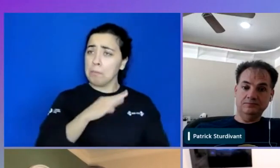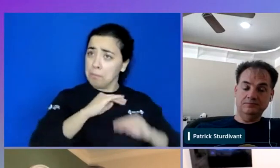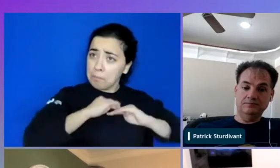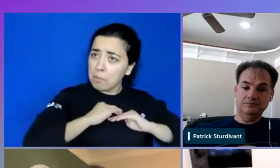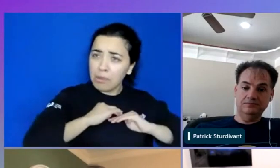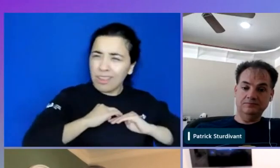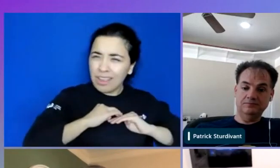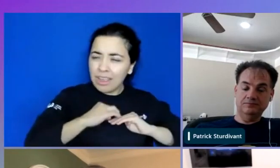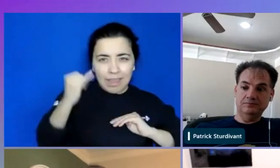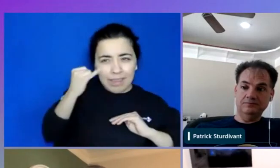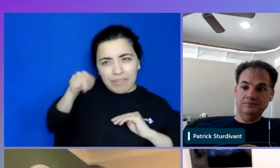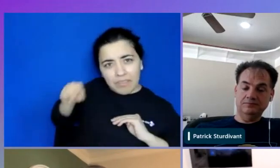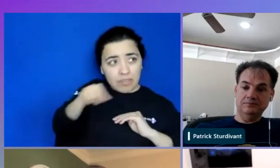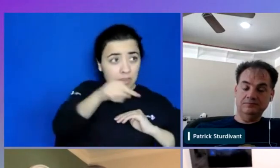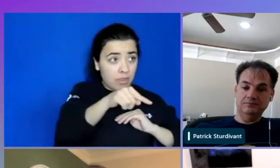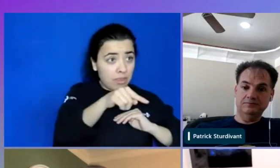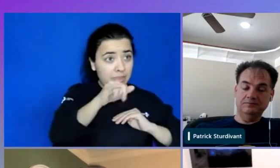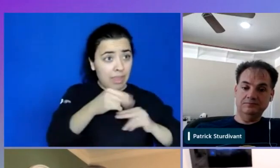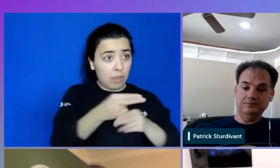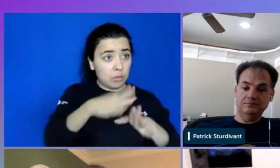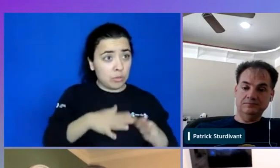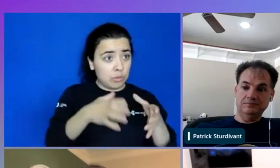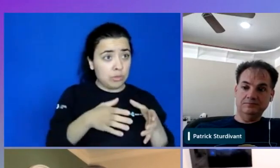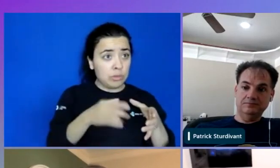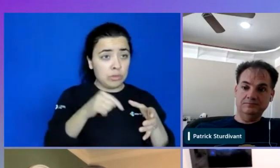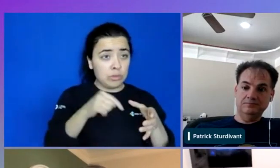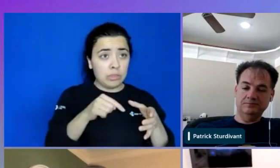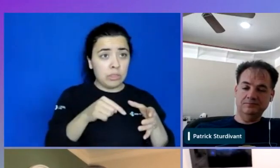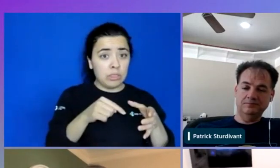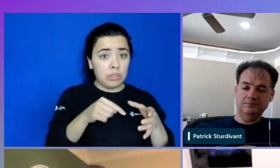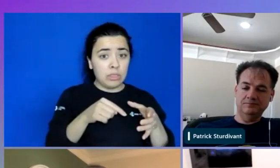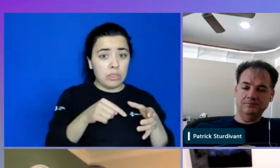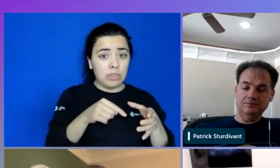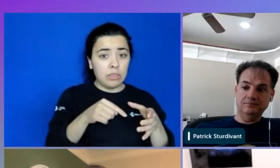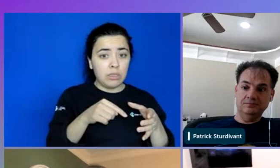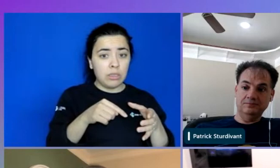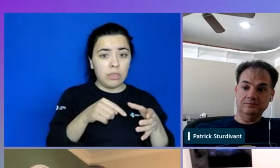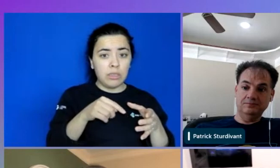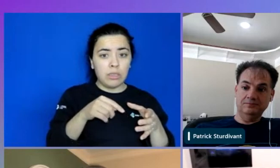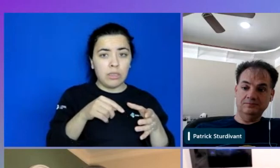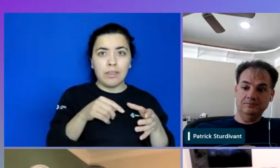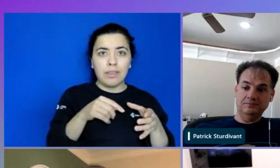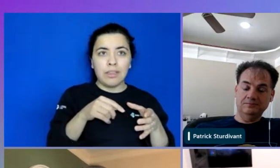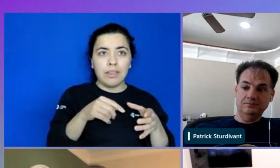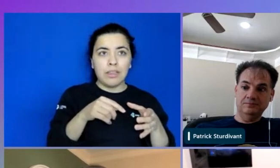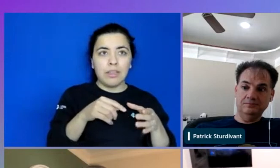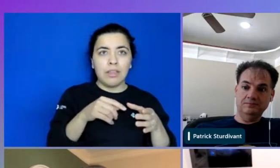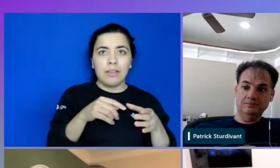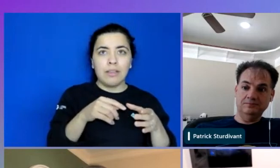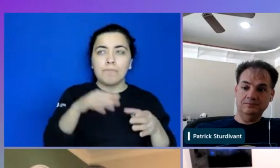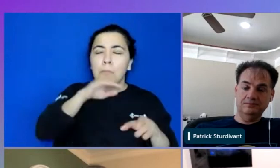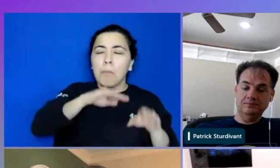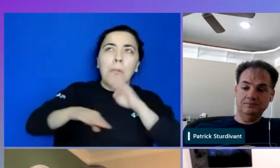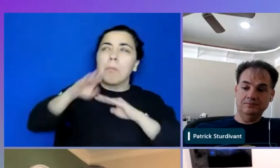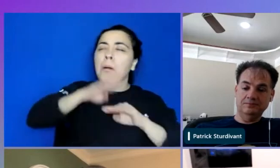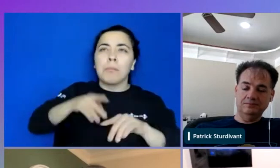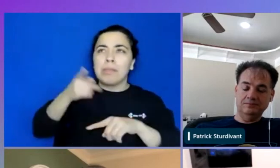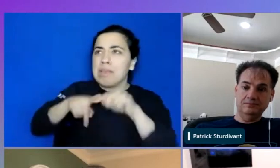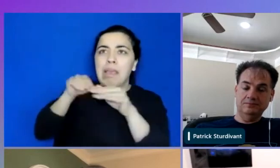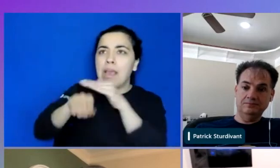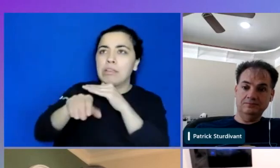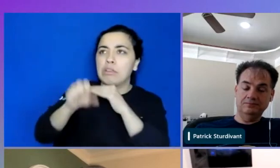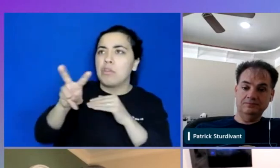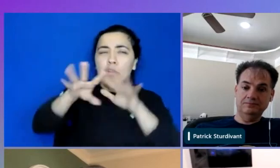But if the same set of users keep hitting unusable software everywhere, then that's an even bigger problem.